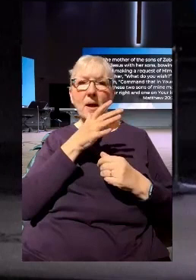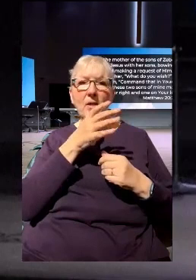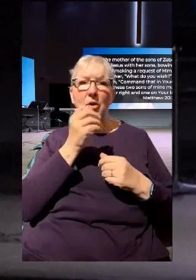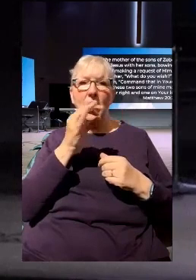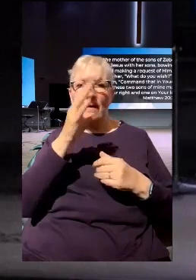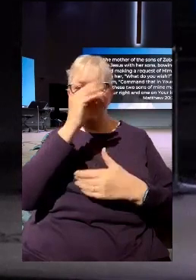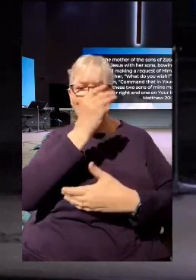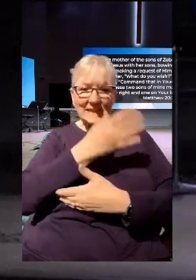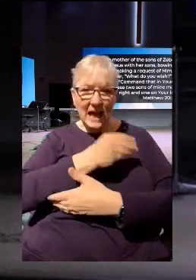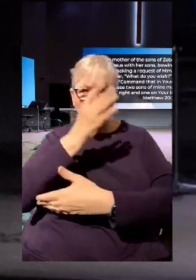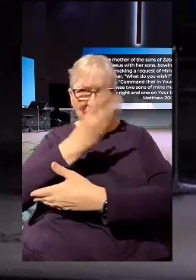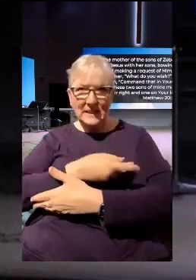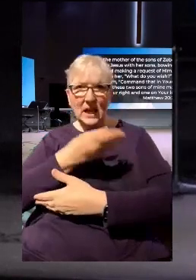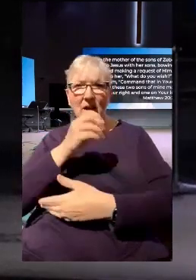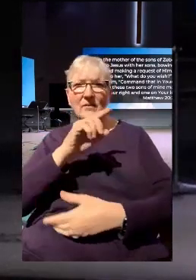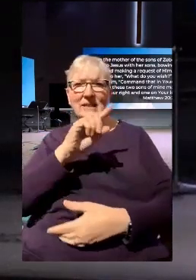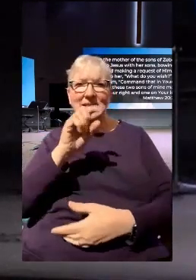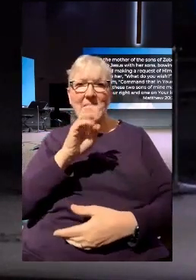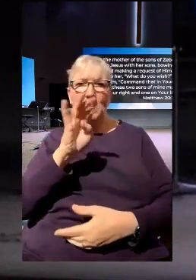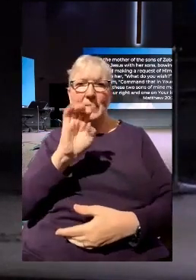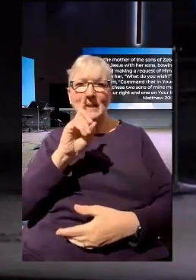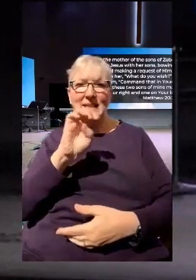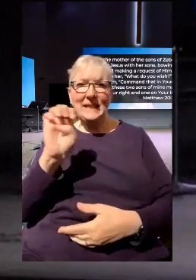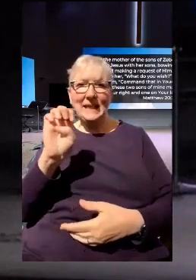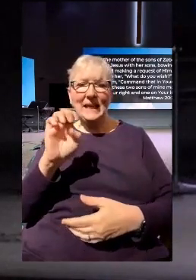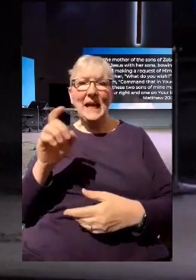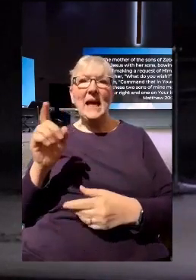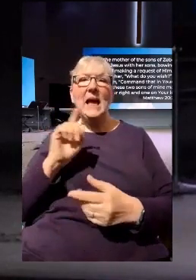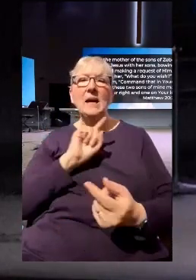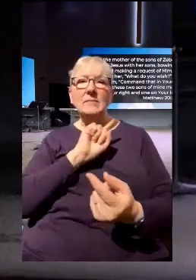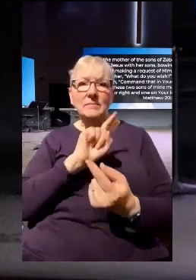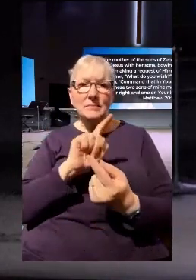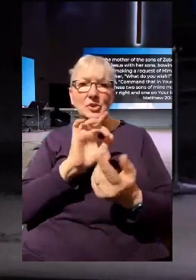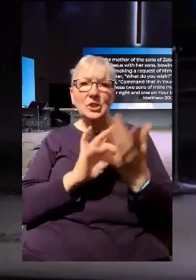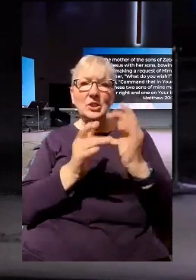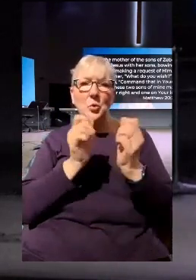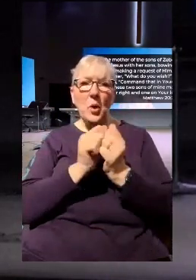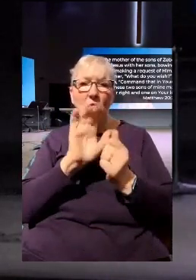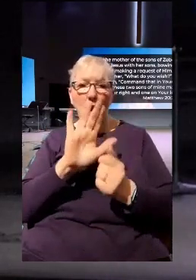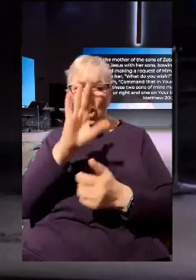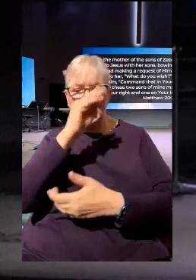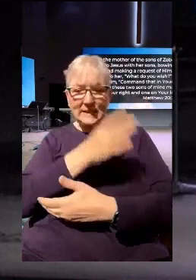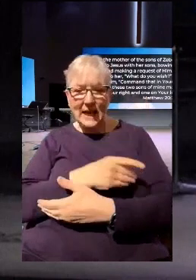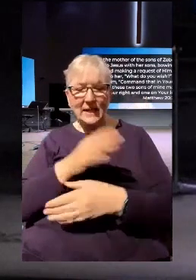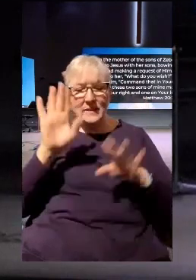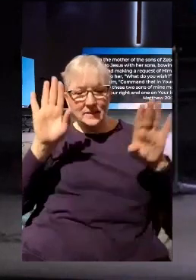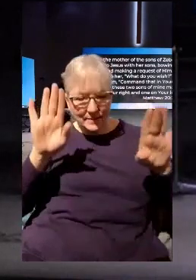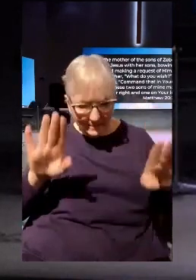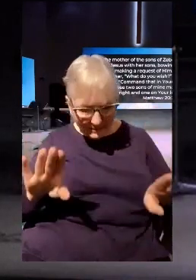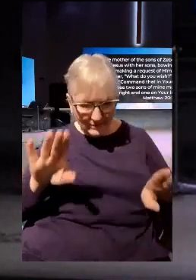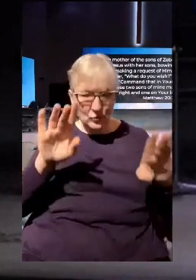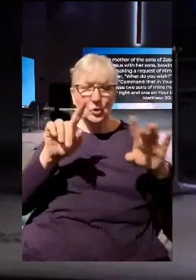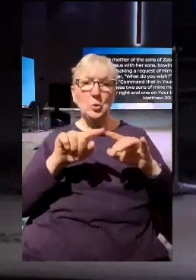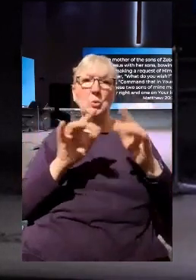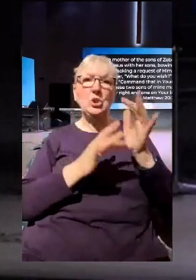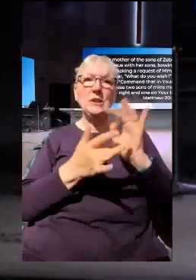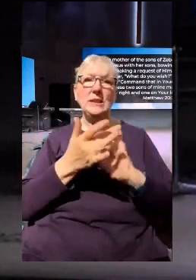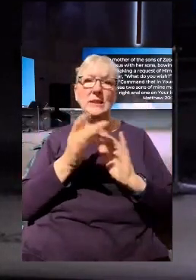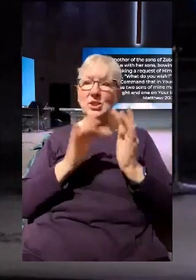came to Jesus with her sons, bowing down and making a request of him. And he said to her, "What do you wish?" As if he didn't